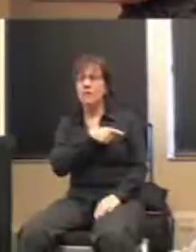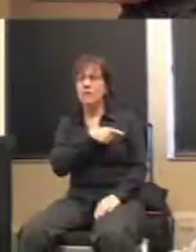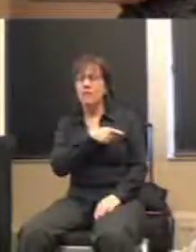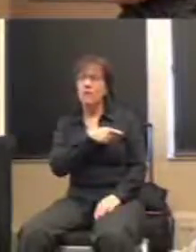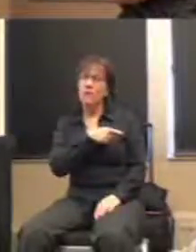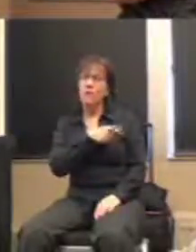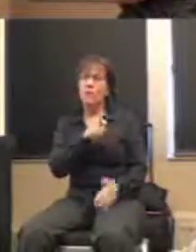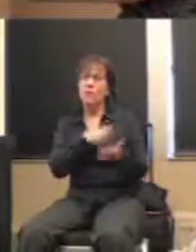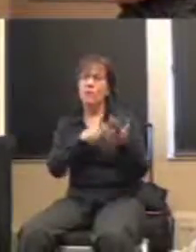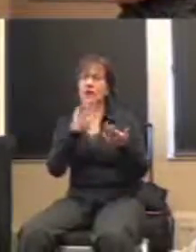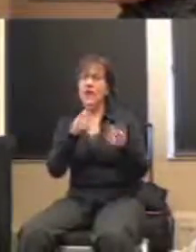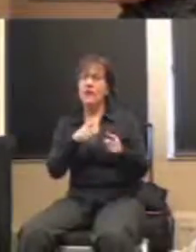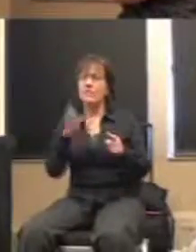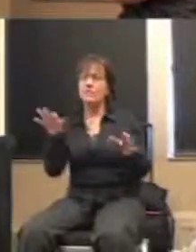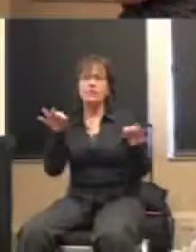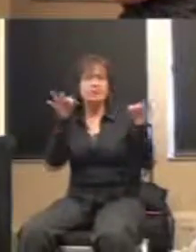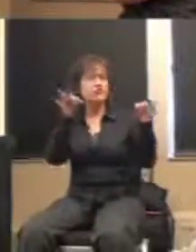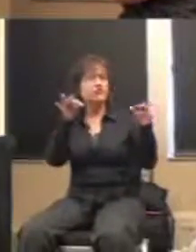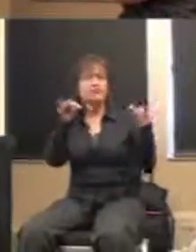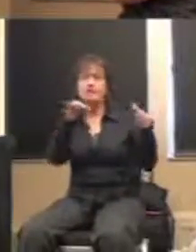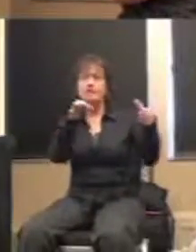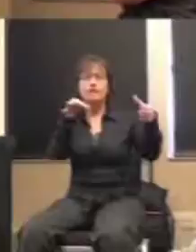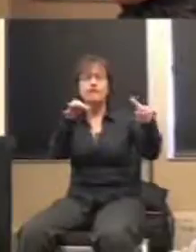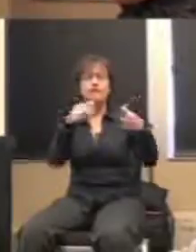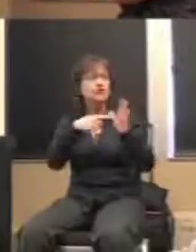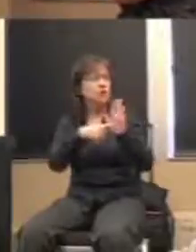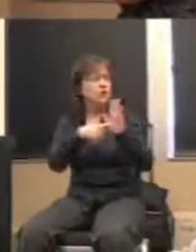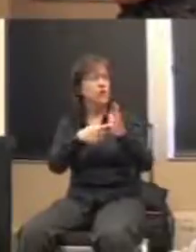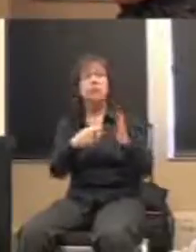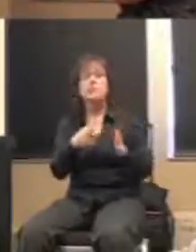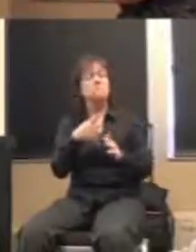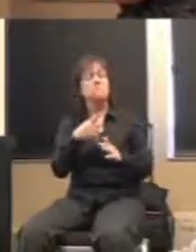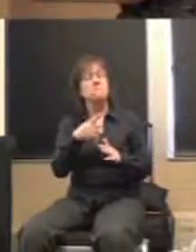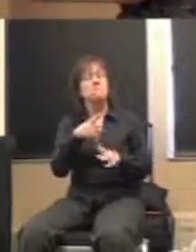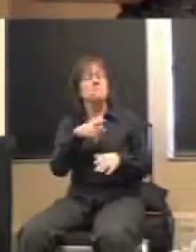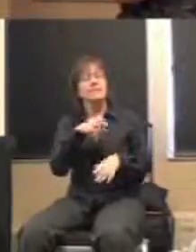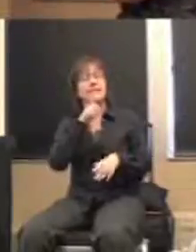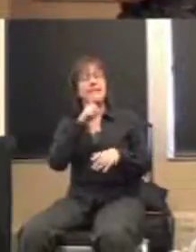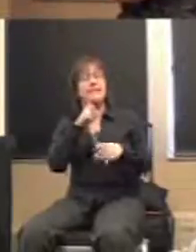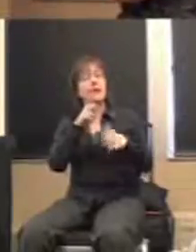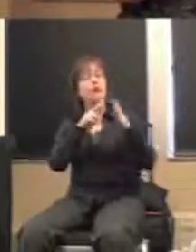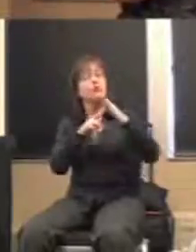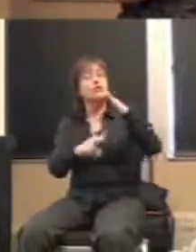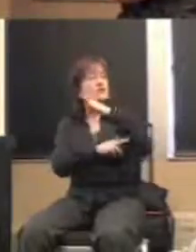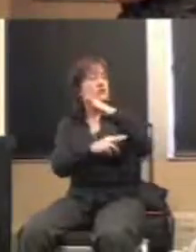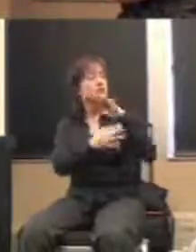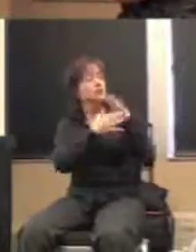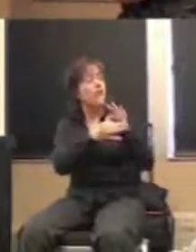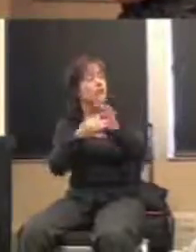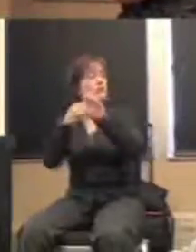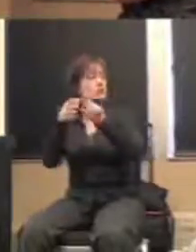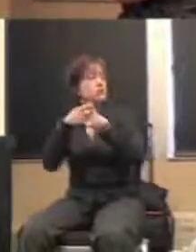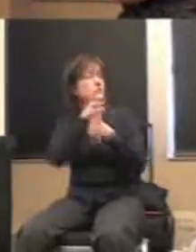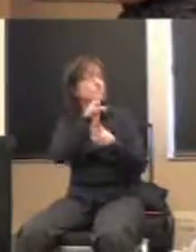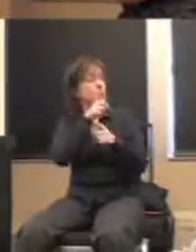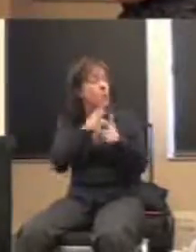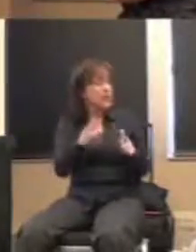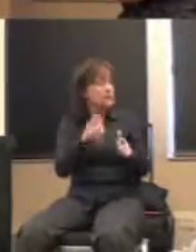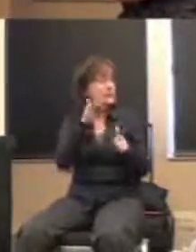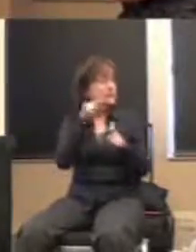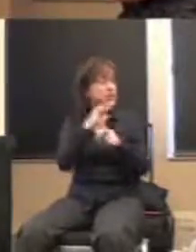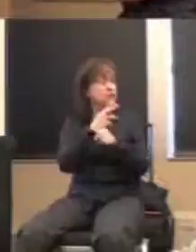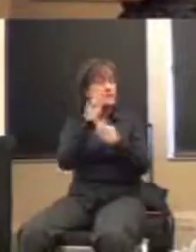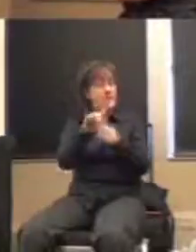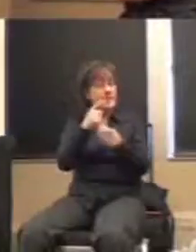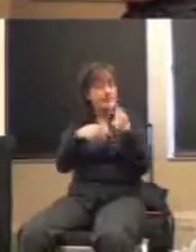language from a student acquiring it? And it doesn't. It actually is a bridge to spoken language, which if you're going to use that